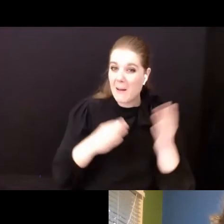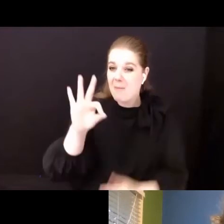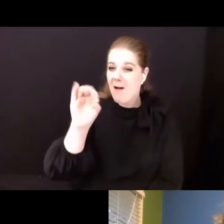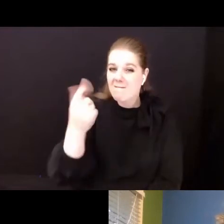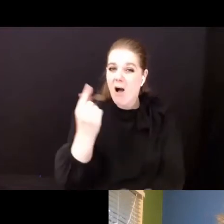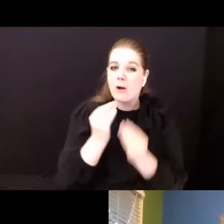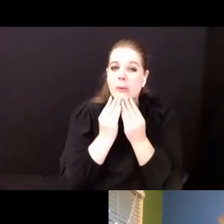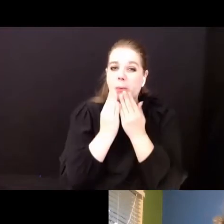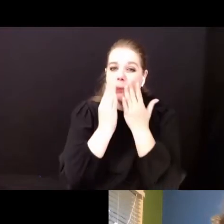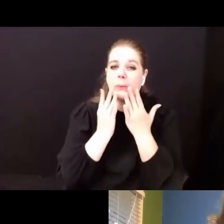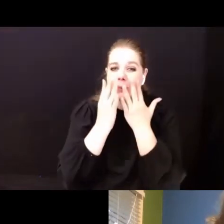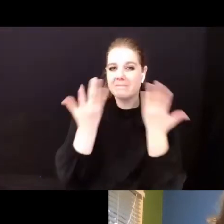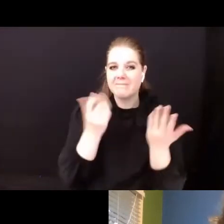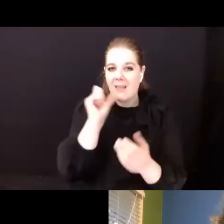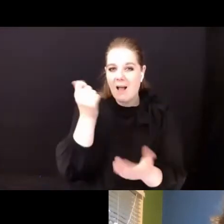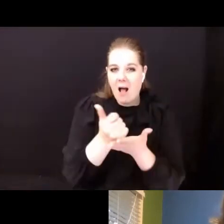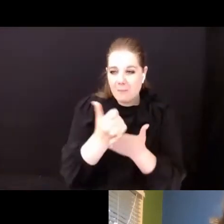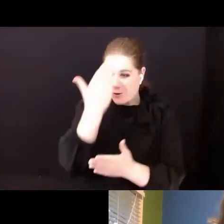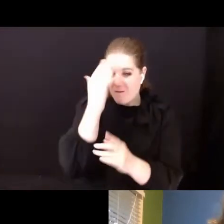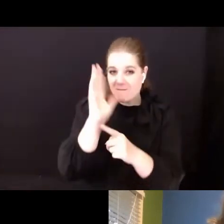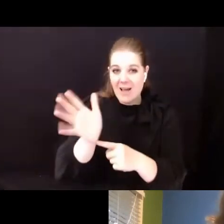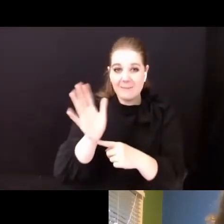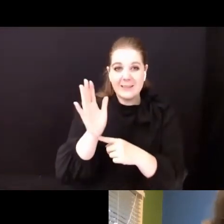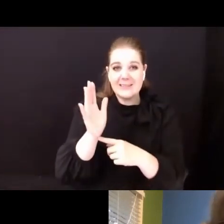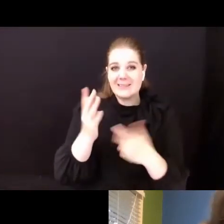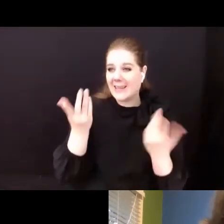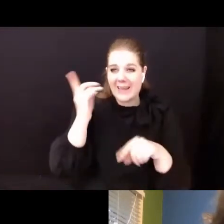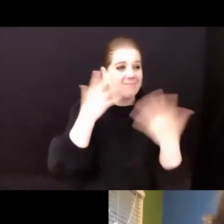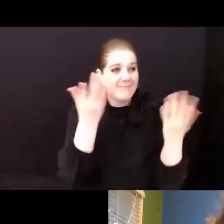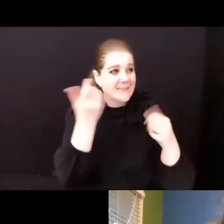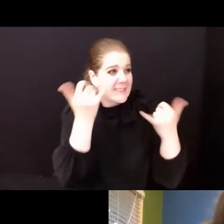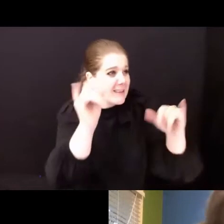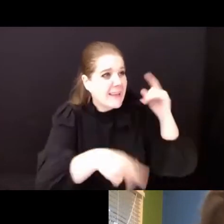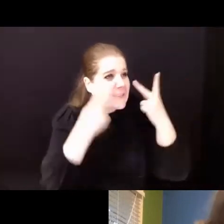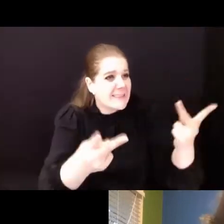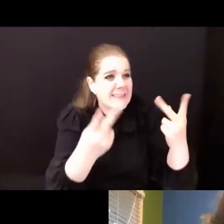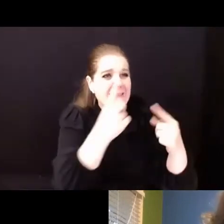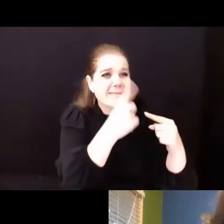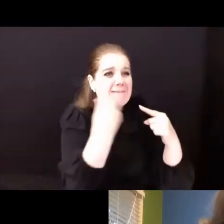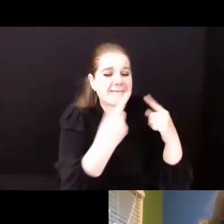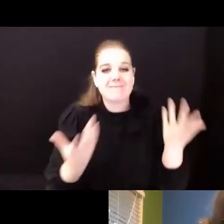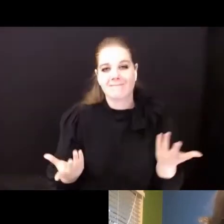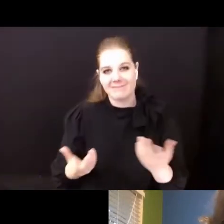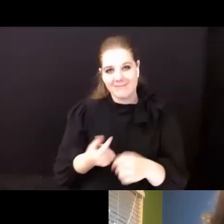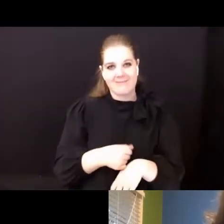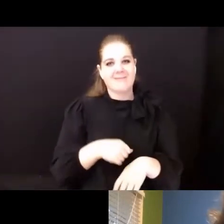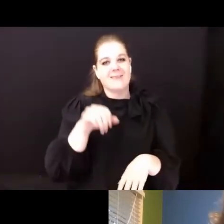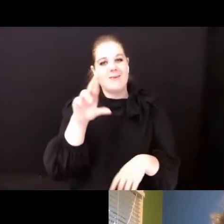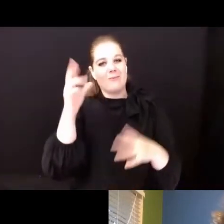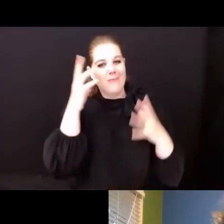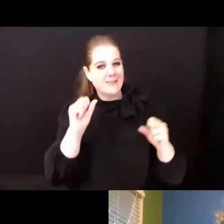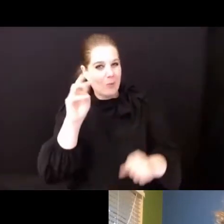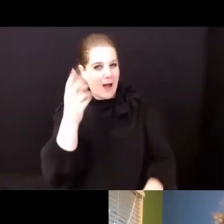it's not helpful because after 5 minutes, Elise is like, I still can't see your face. But that's right. We need to get our engineers to working on it. Our